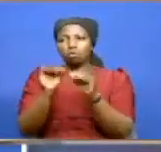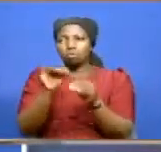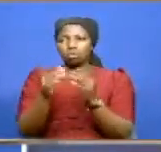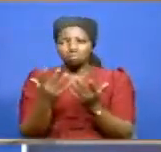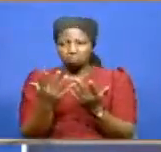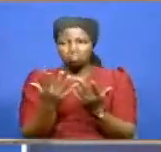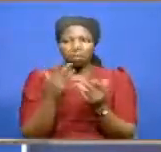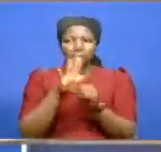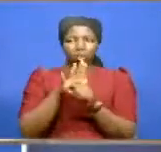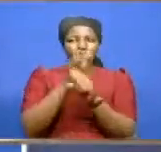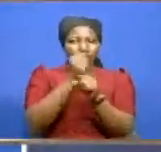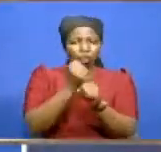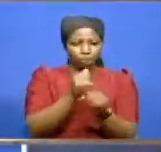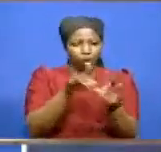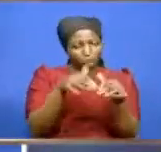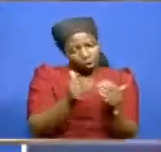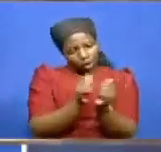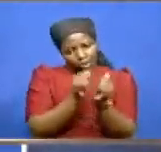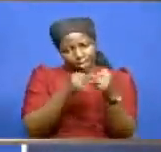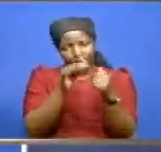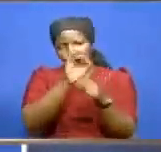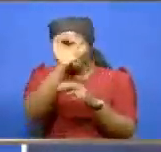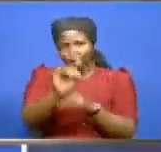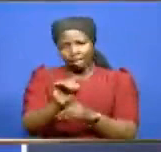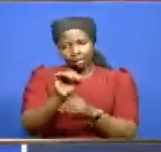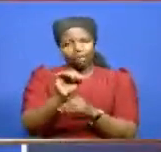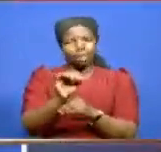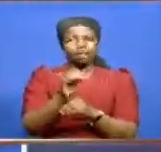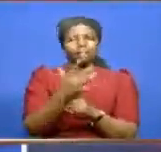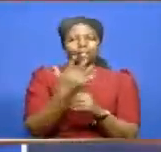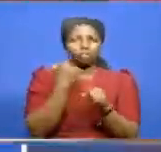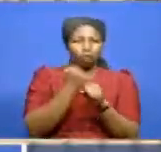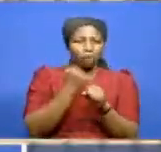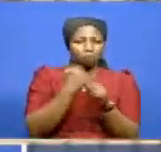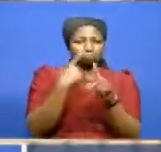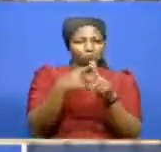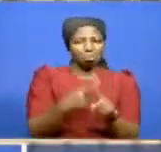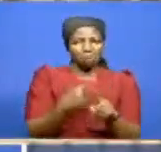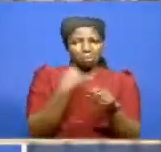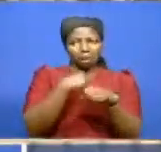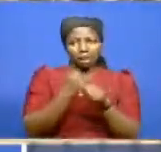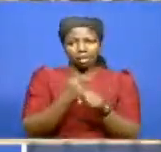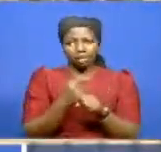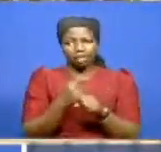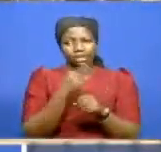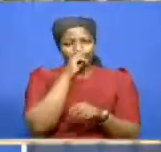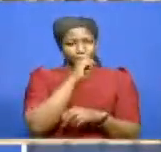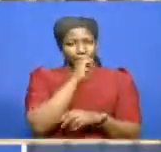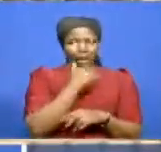62,876,000 jobs, or 18.2% of total jobs created, while FDI into Tanzania created